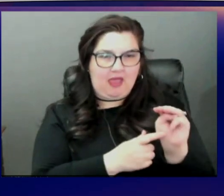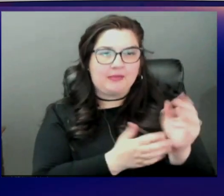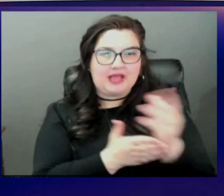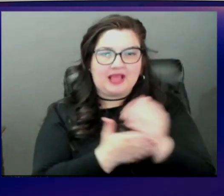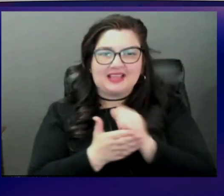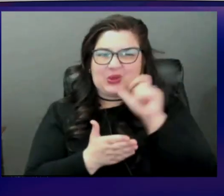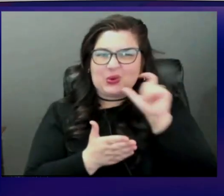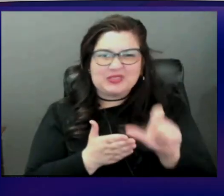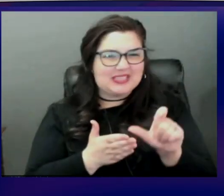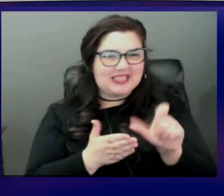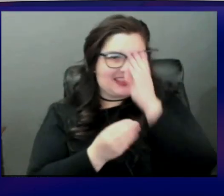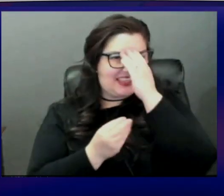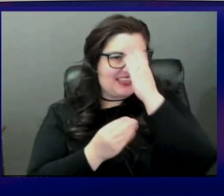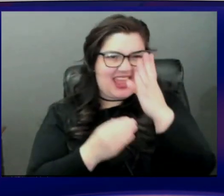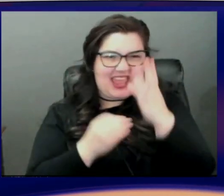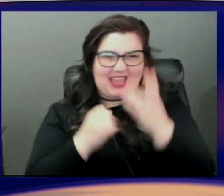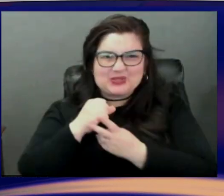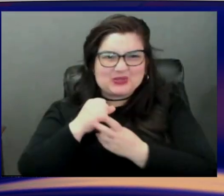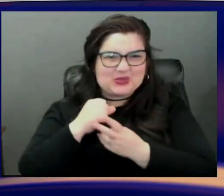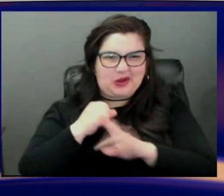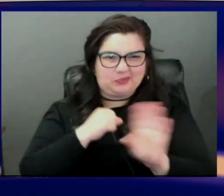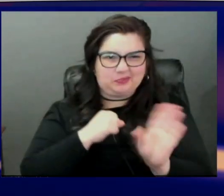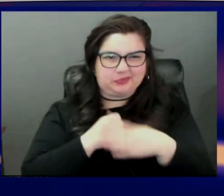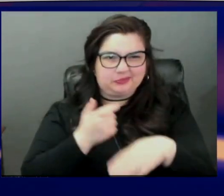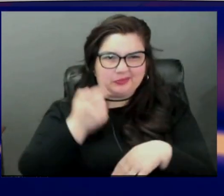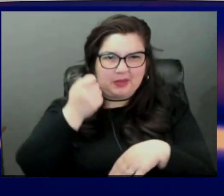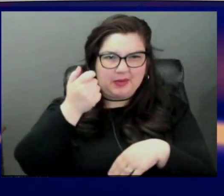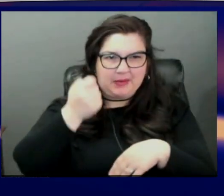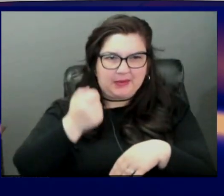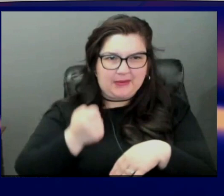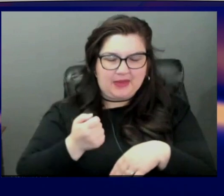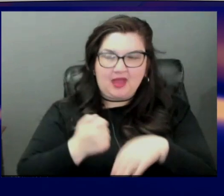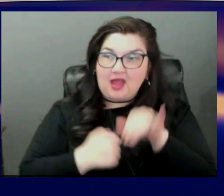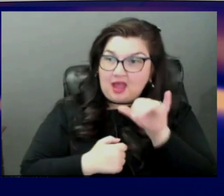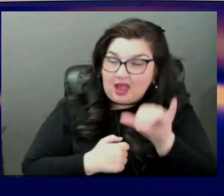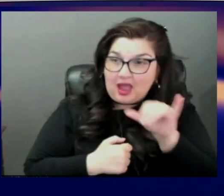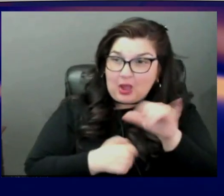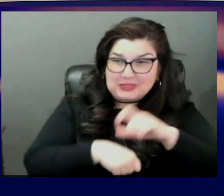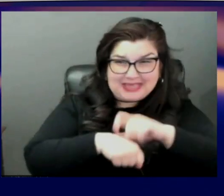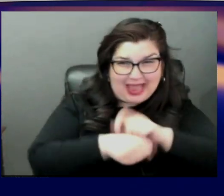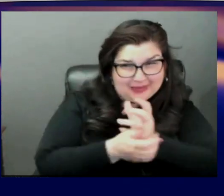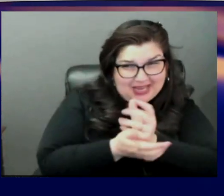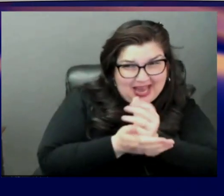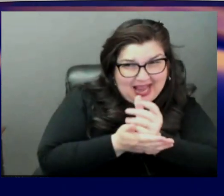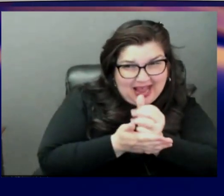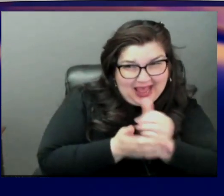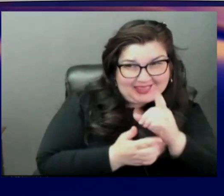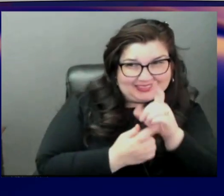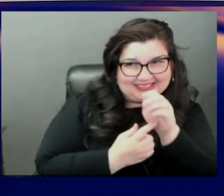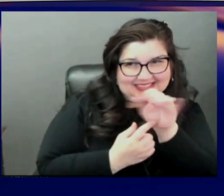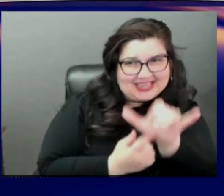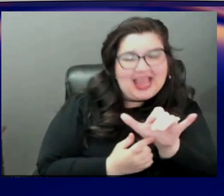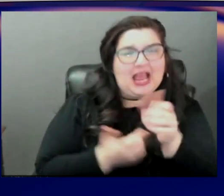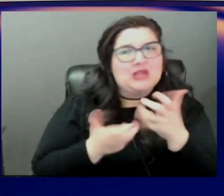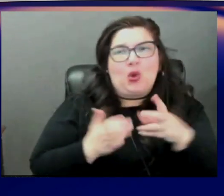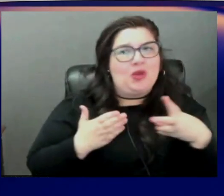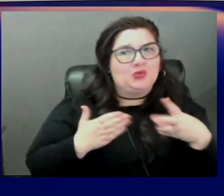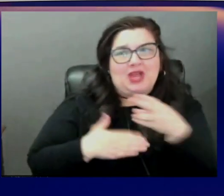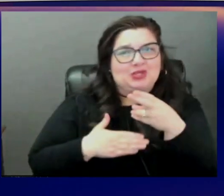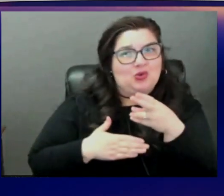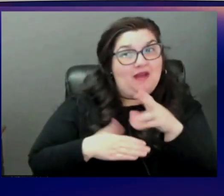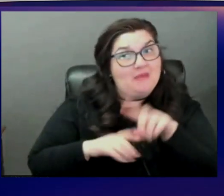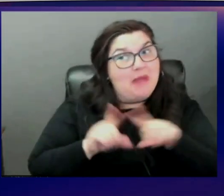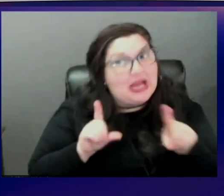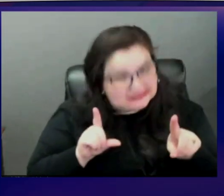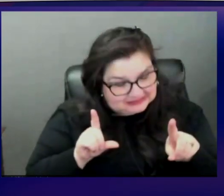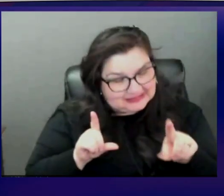stuff. Okay. So we're running short of time, Danny. Yep. I don't want to cut you off, but I'm